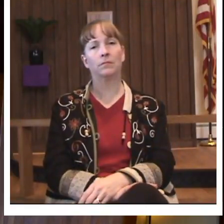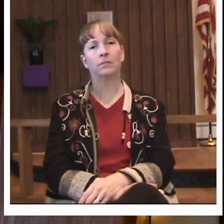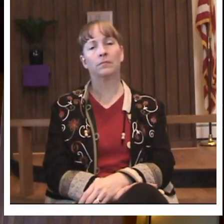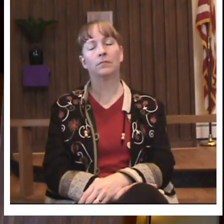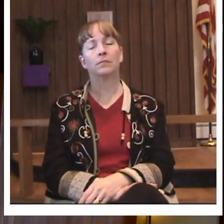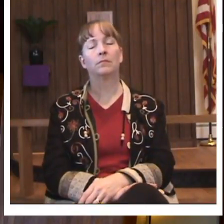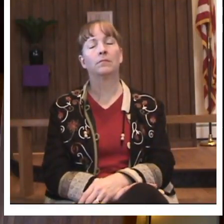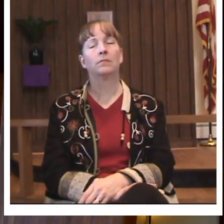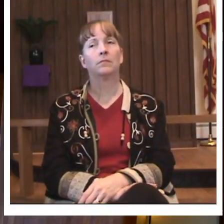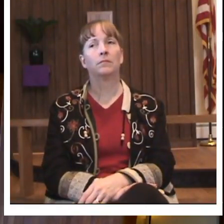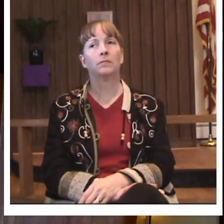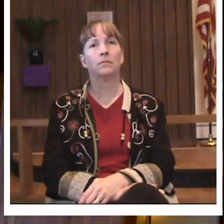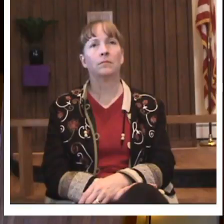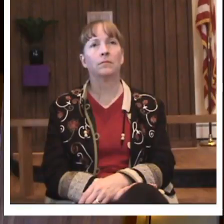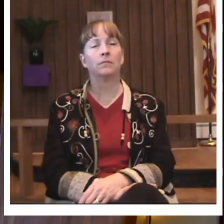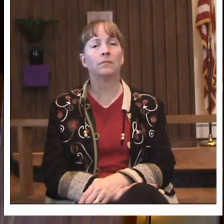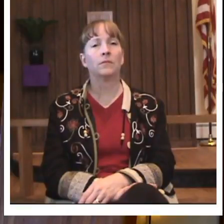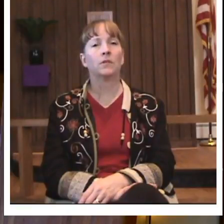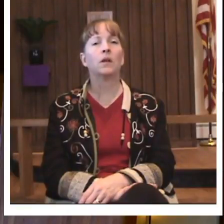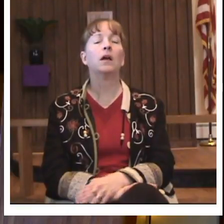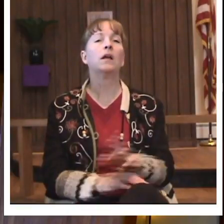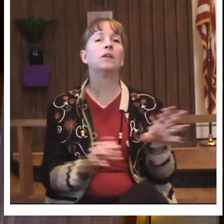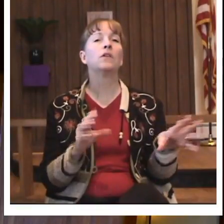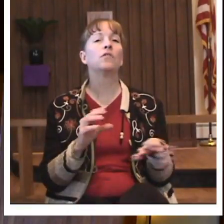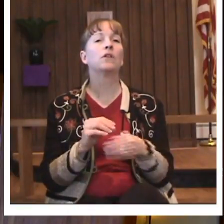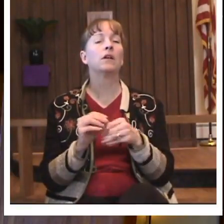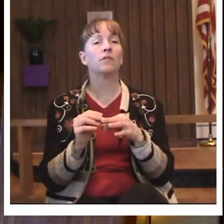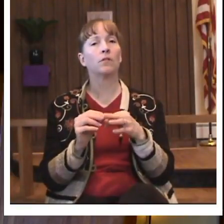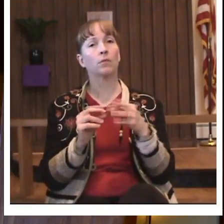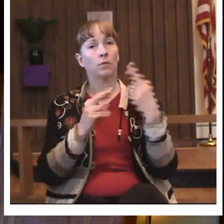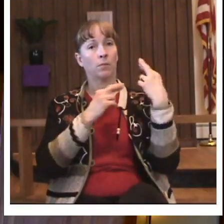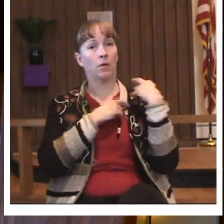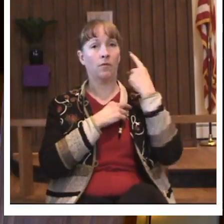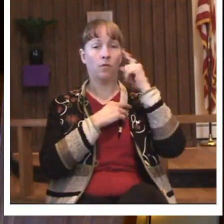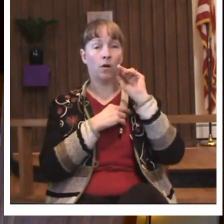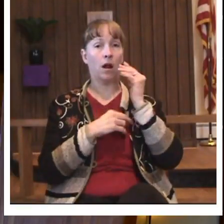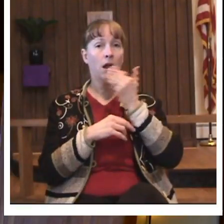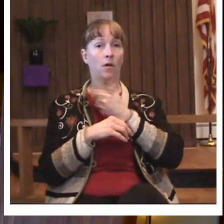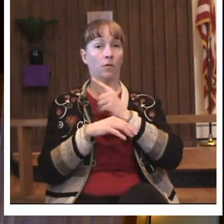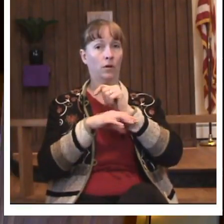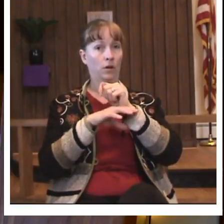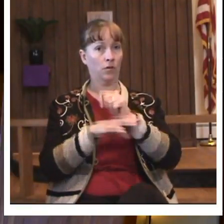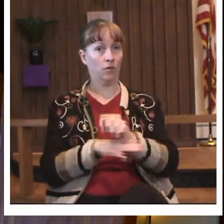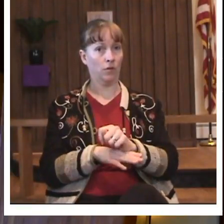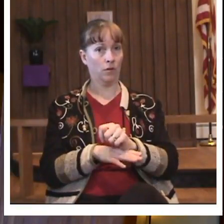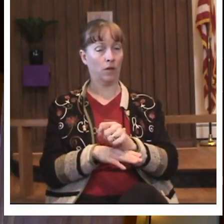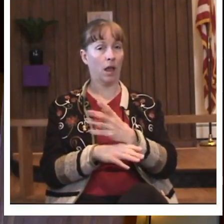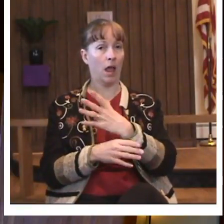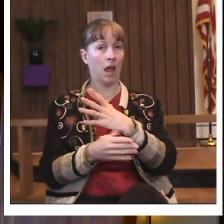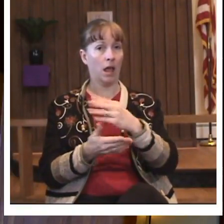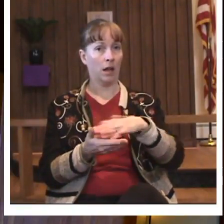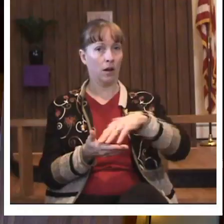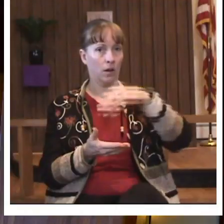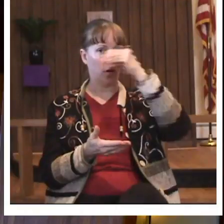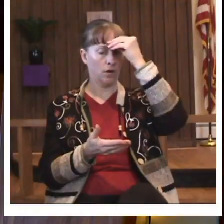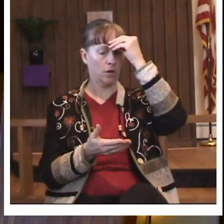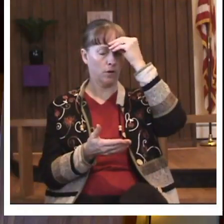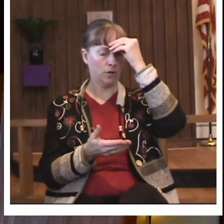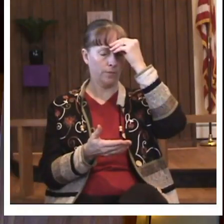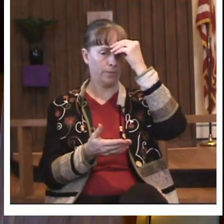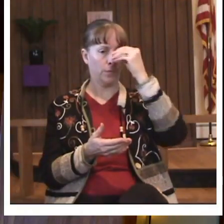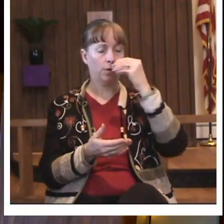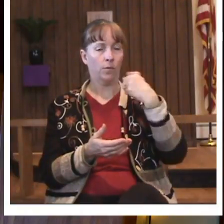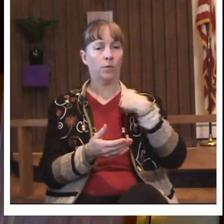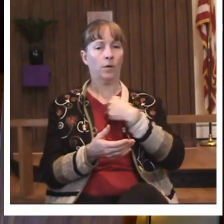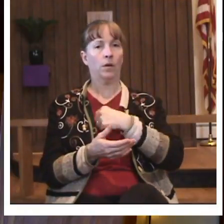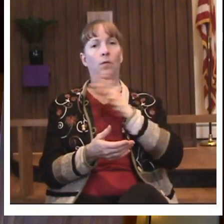In addition, if we're responsible for our own tradition, if we learn our tradition, we'll always have